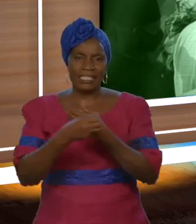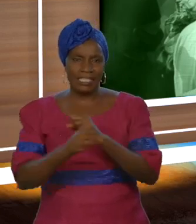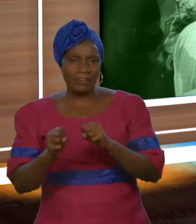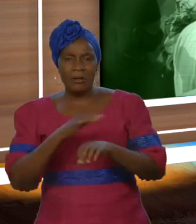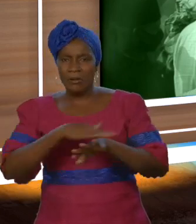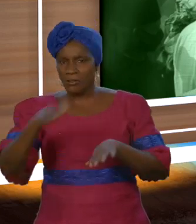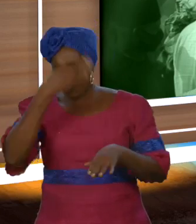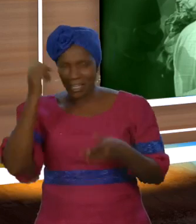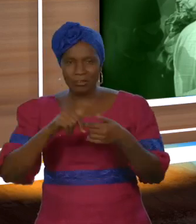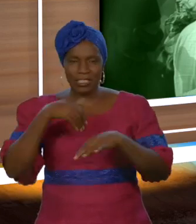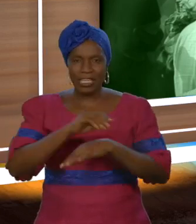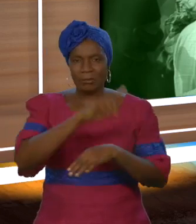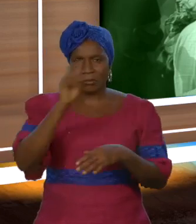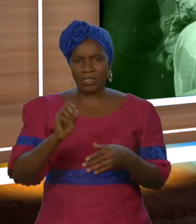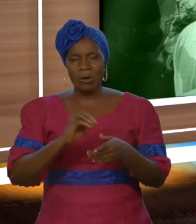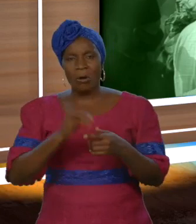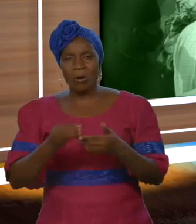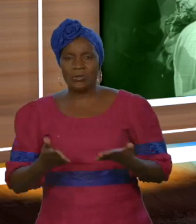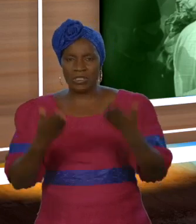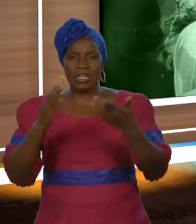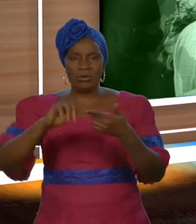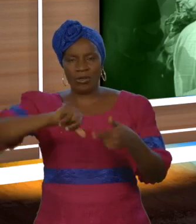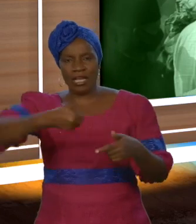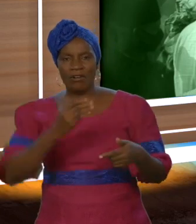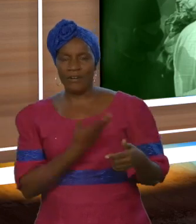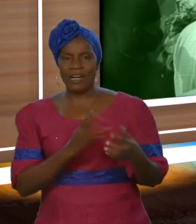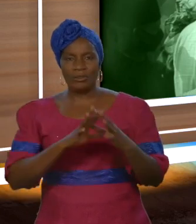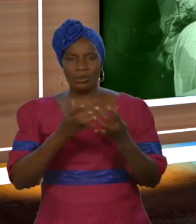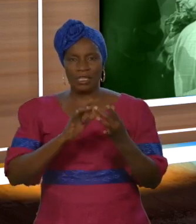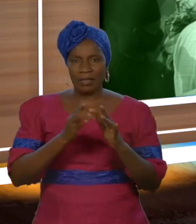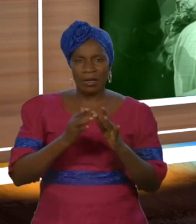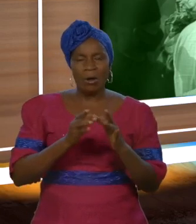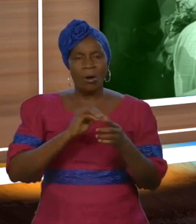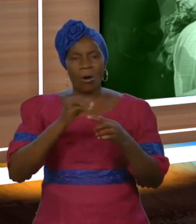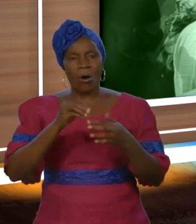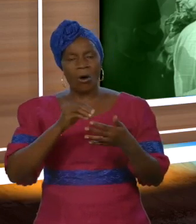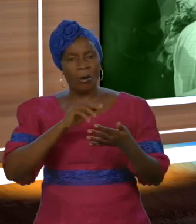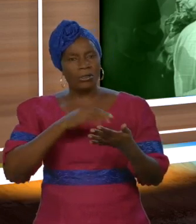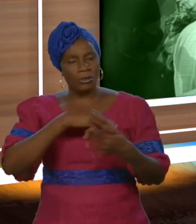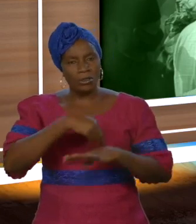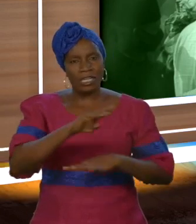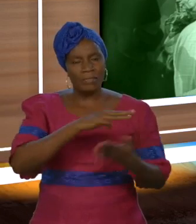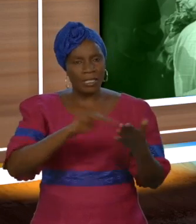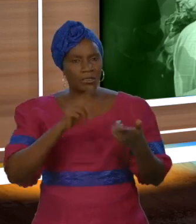safe. Don't forget to send in questions and suggestions to any of our social media platforms, or drop a